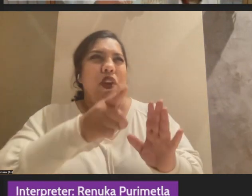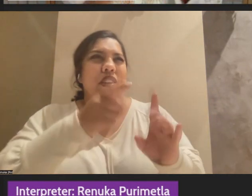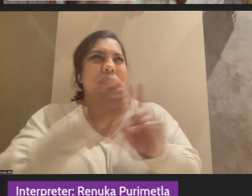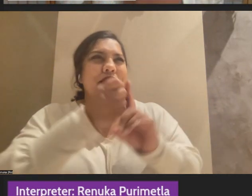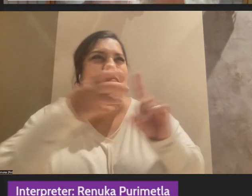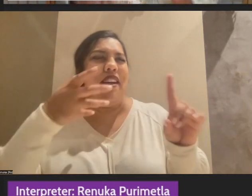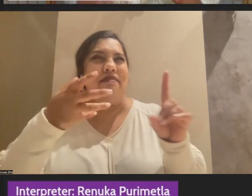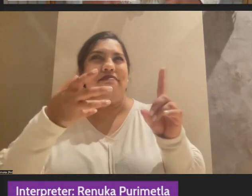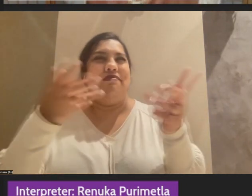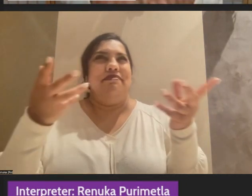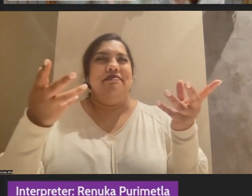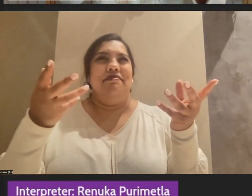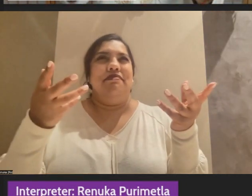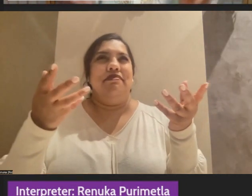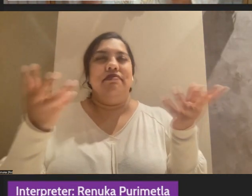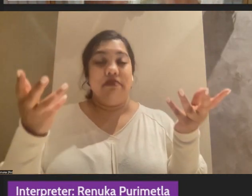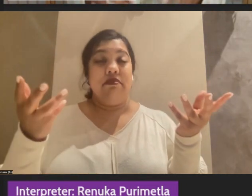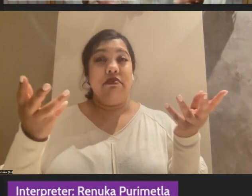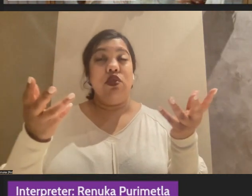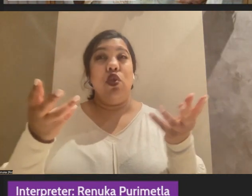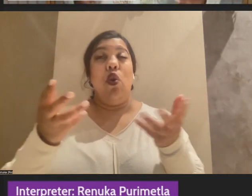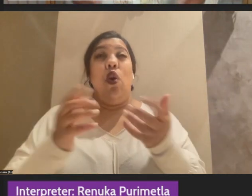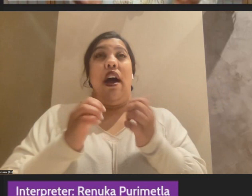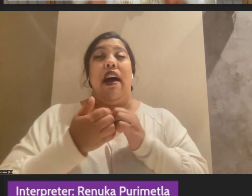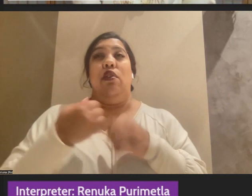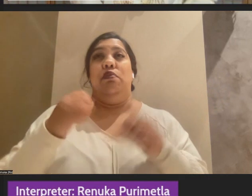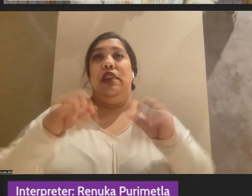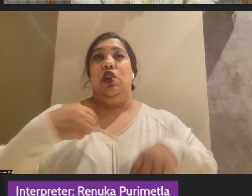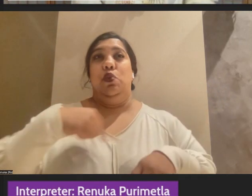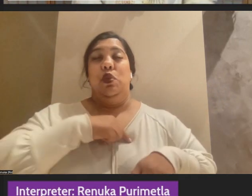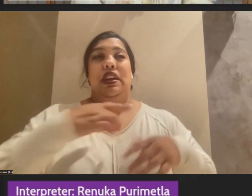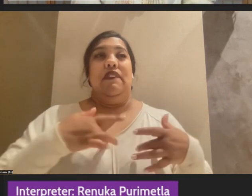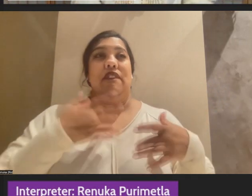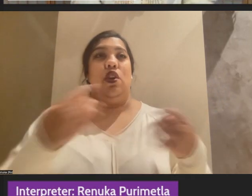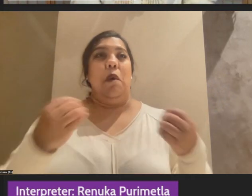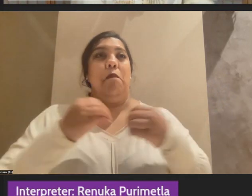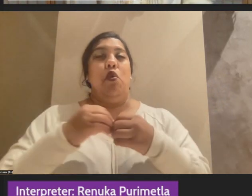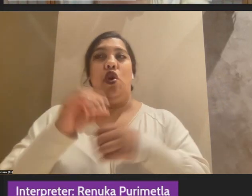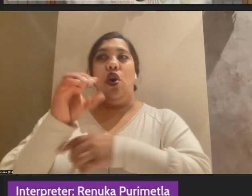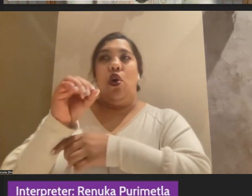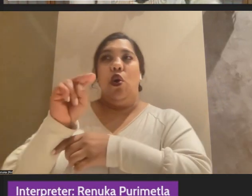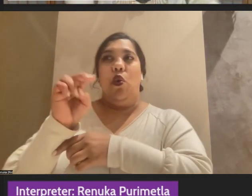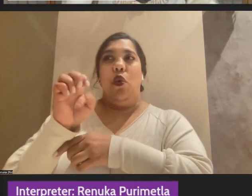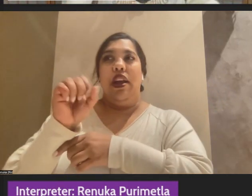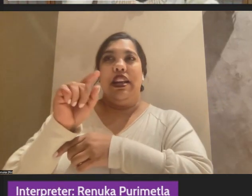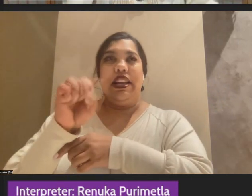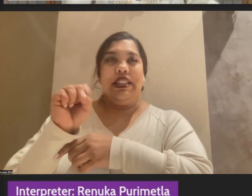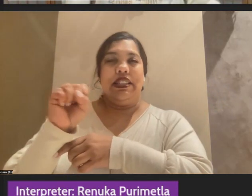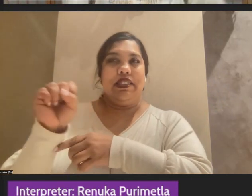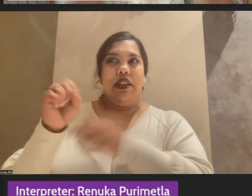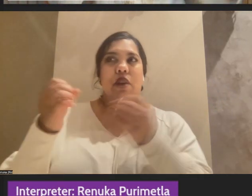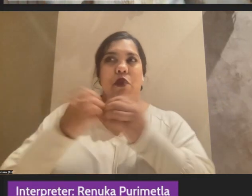How do we enter into greater oneness and greater unity? Now, we're going to talk a little bit about this